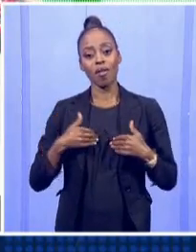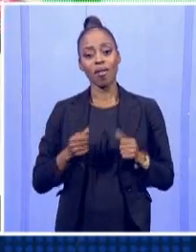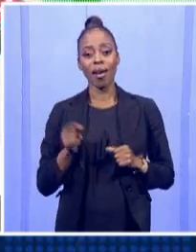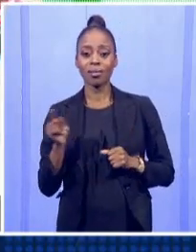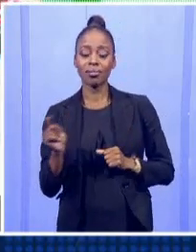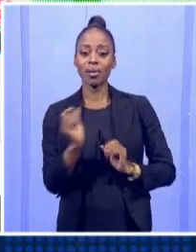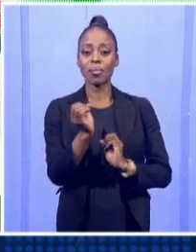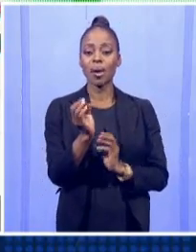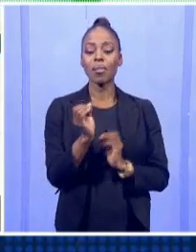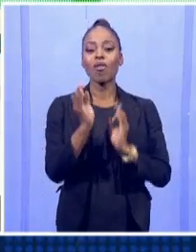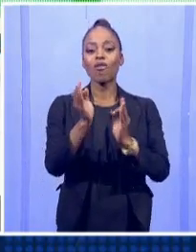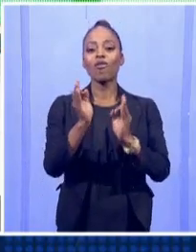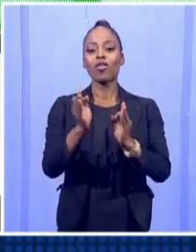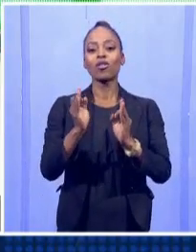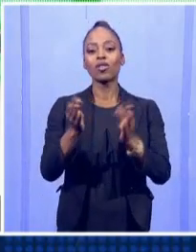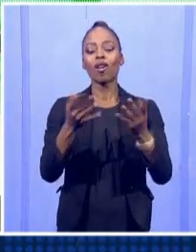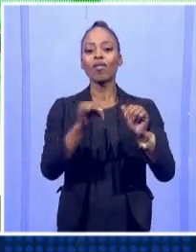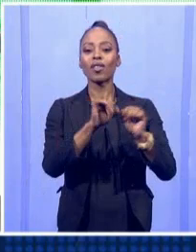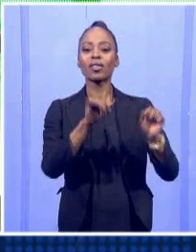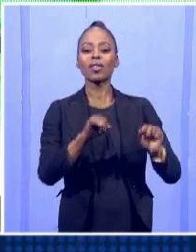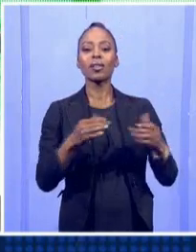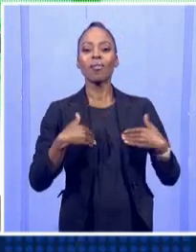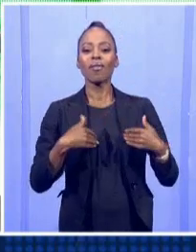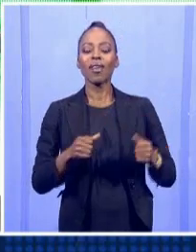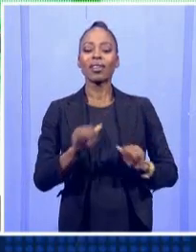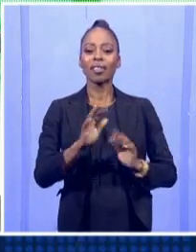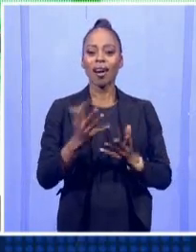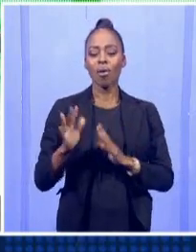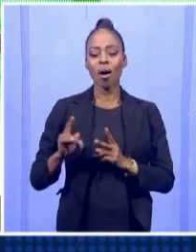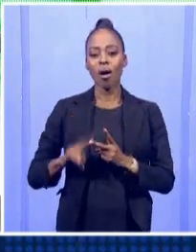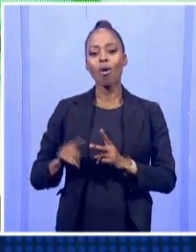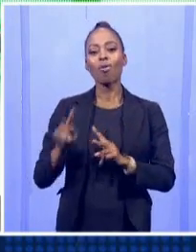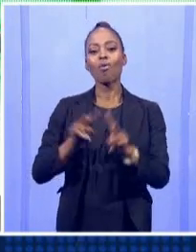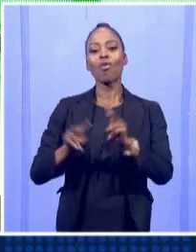the future of the healthcare sector and regulation in this space.